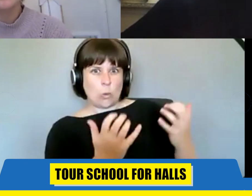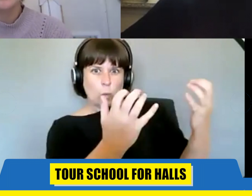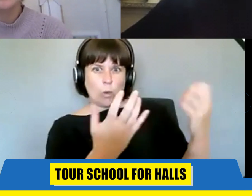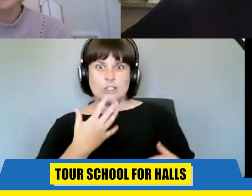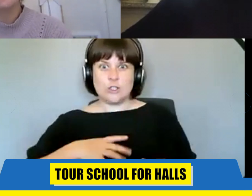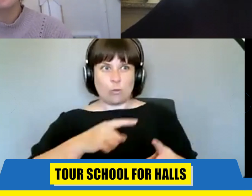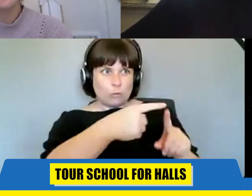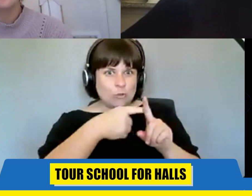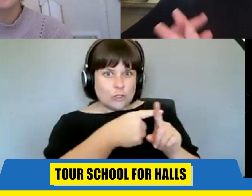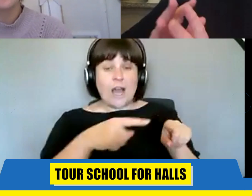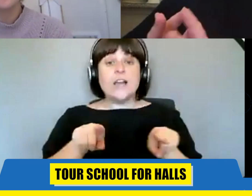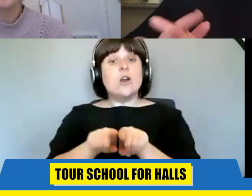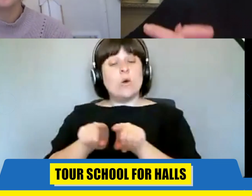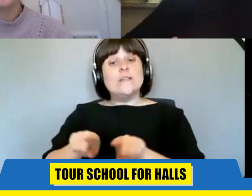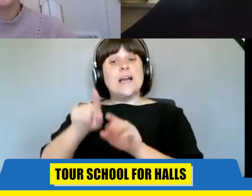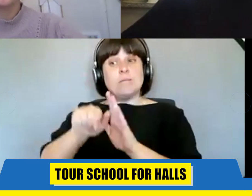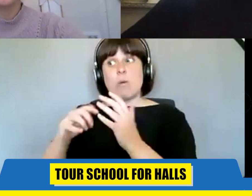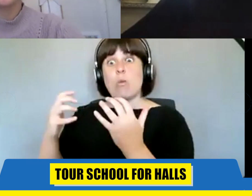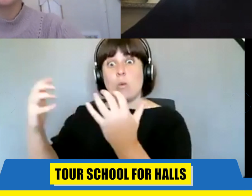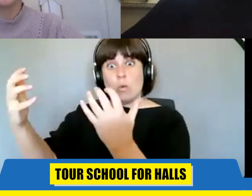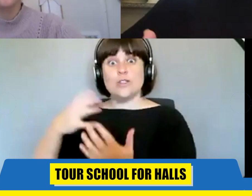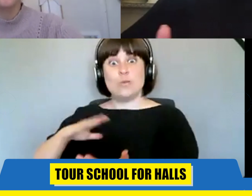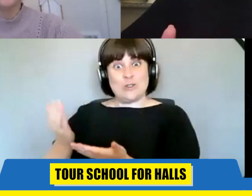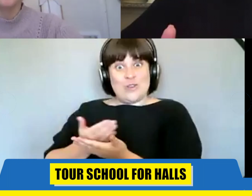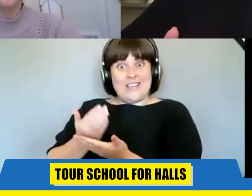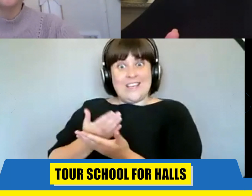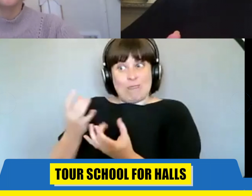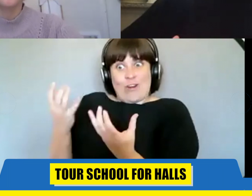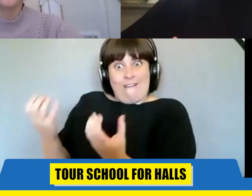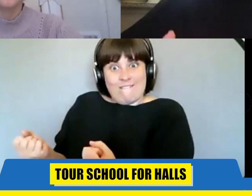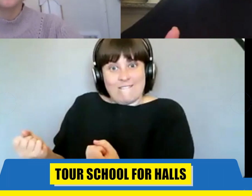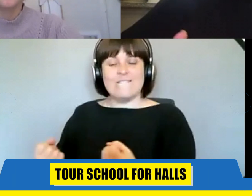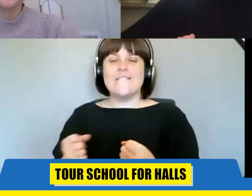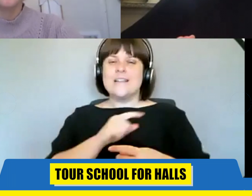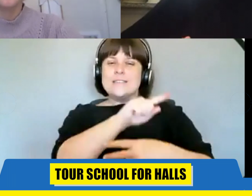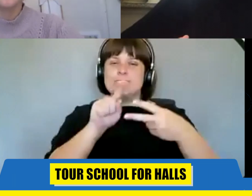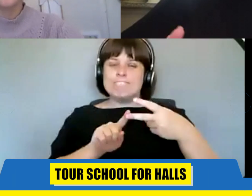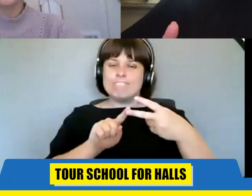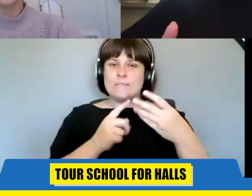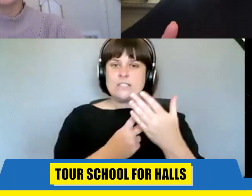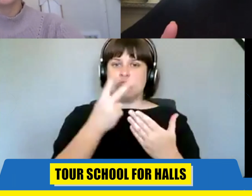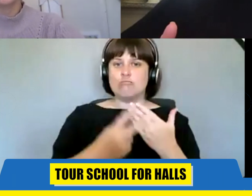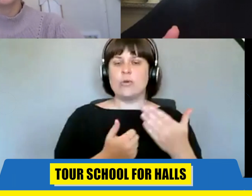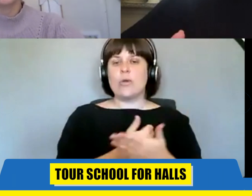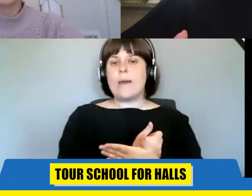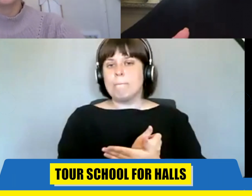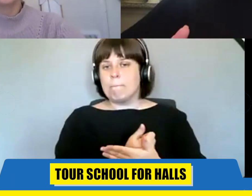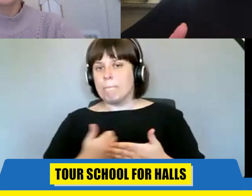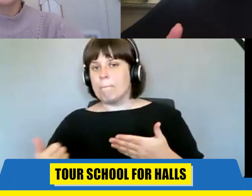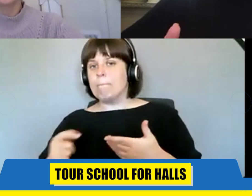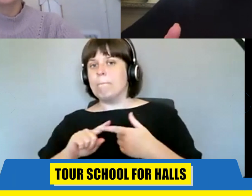keep. The second key concept is that you need to program consistently over the longer